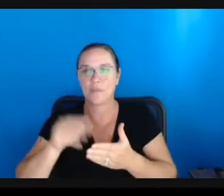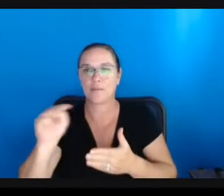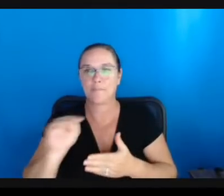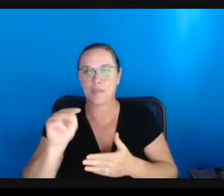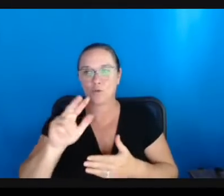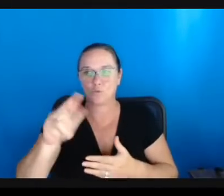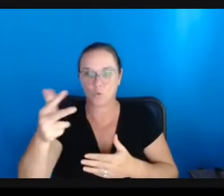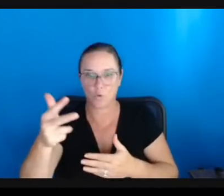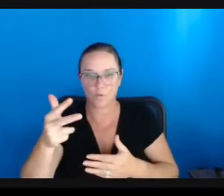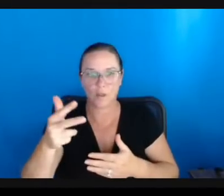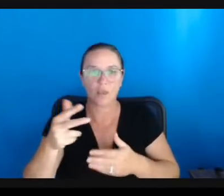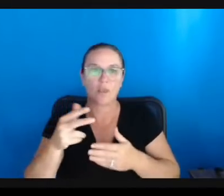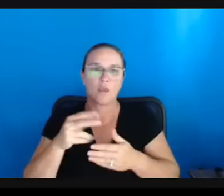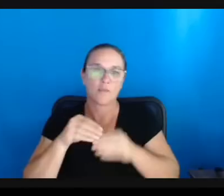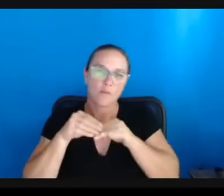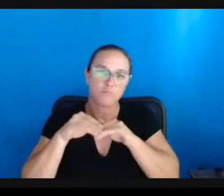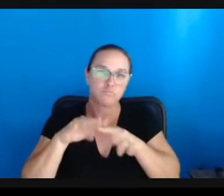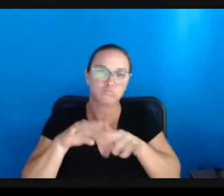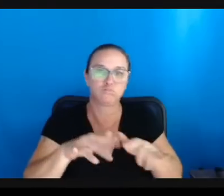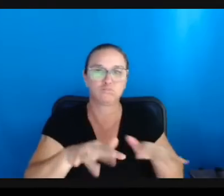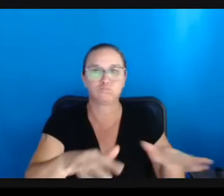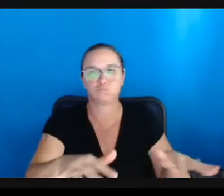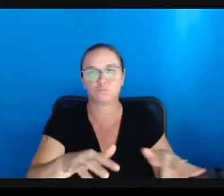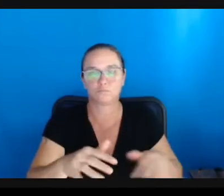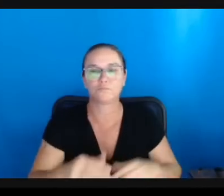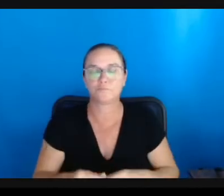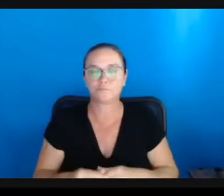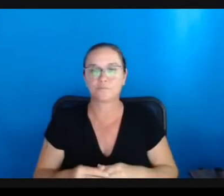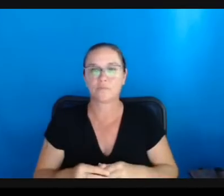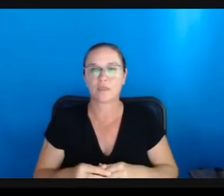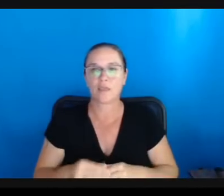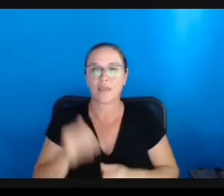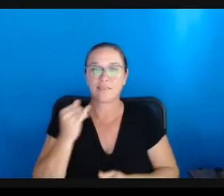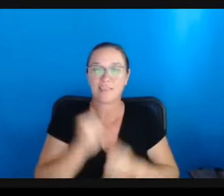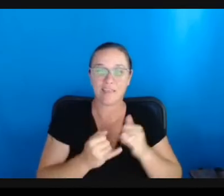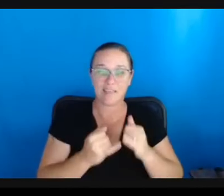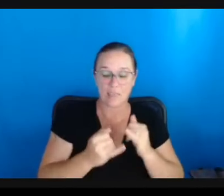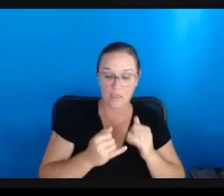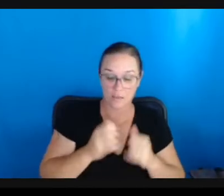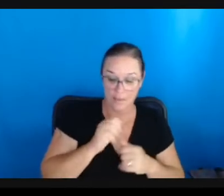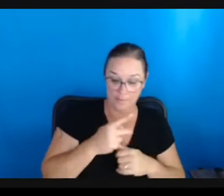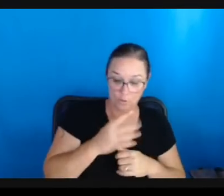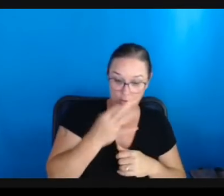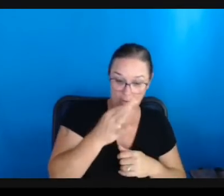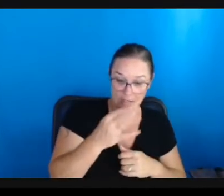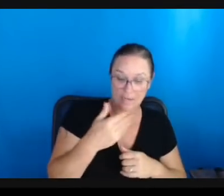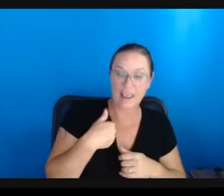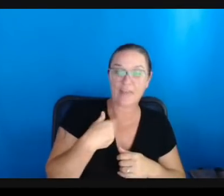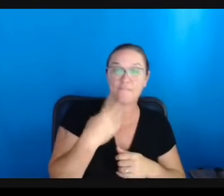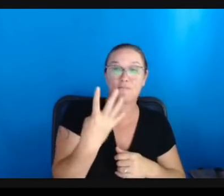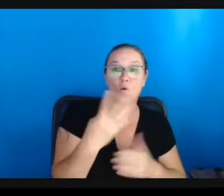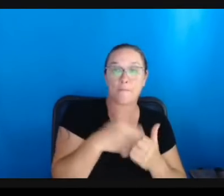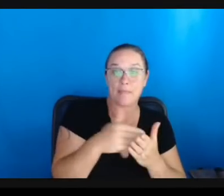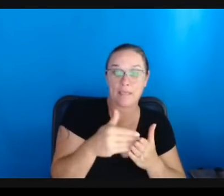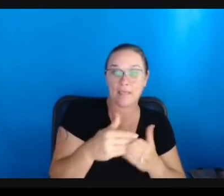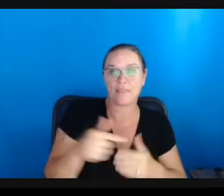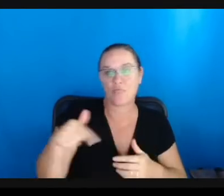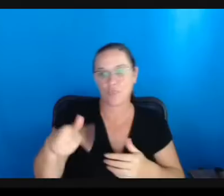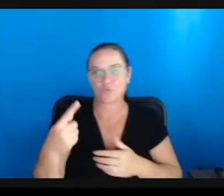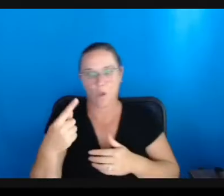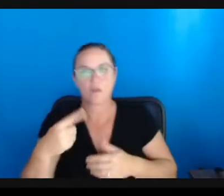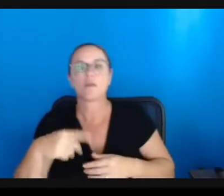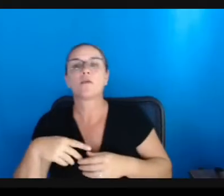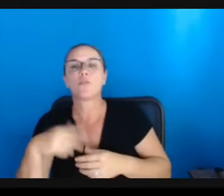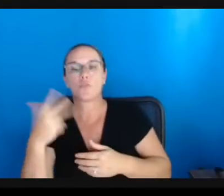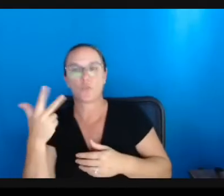fountaining phase. And so the last one was 4 million cubic yards. This one is 3. So